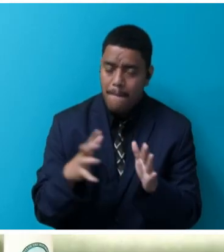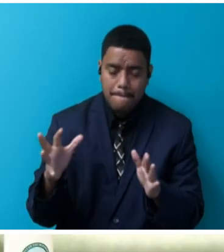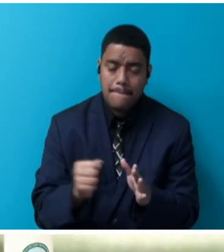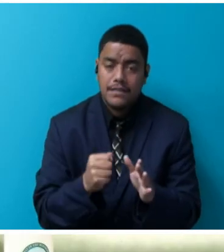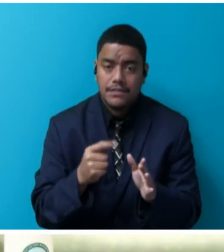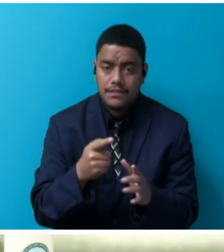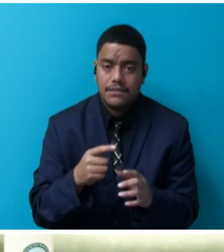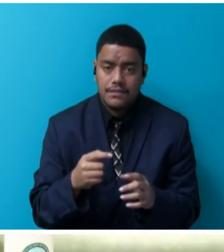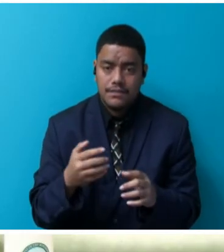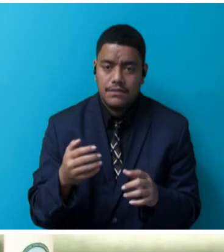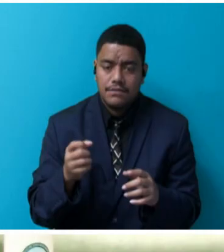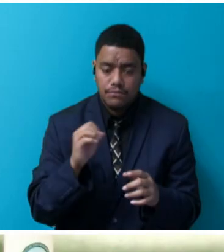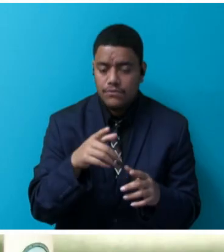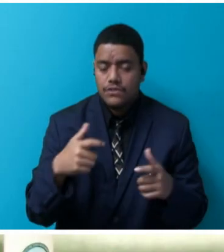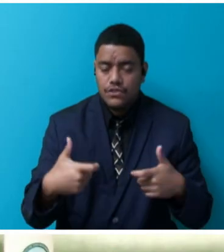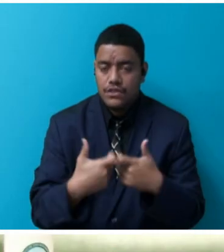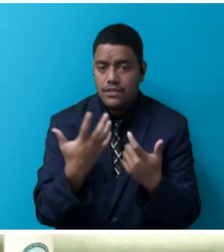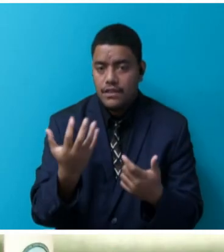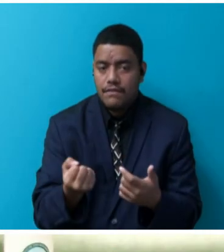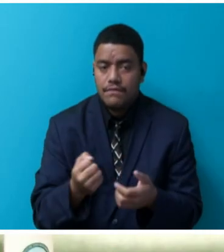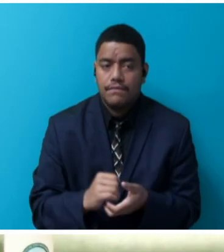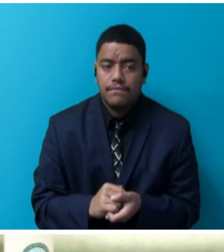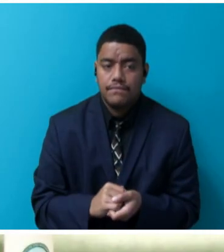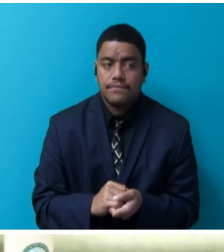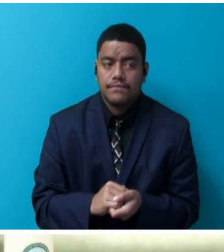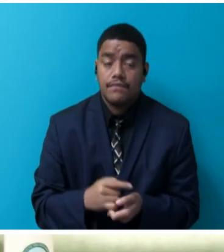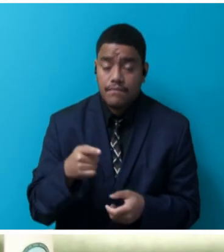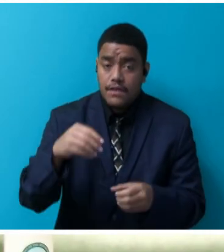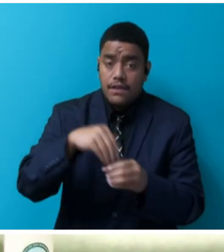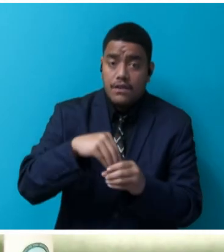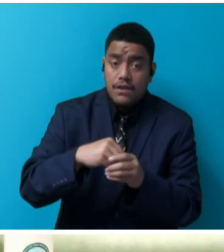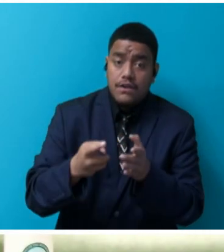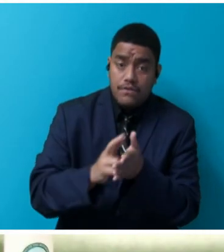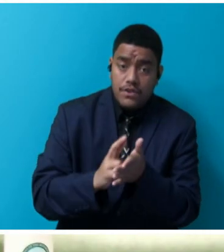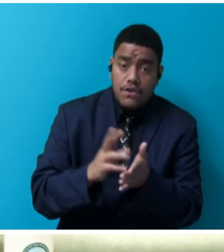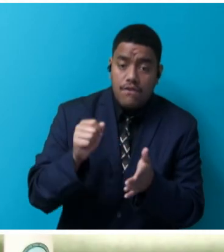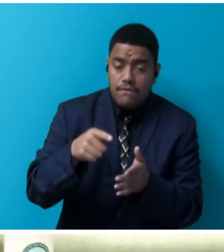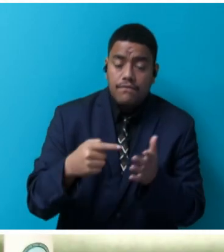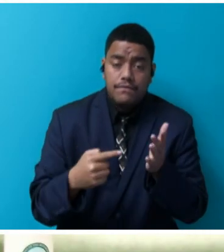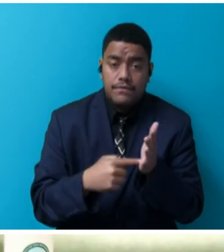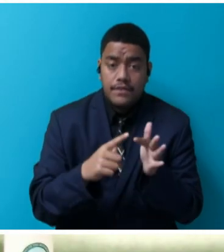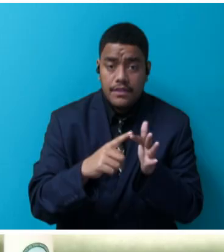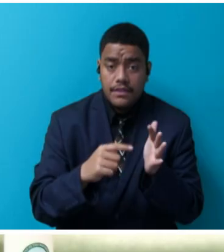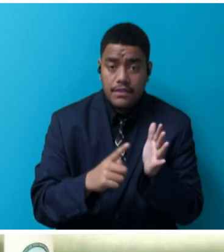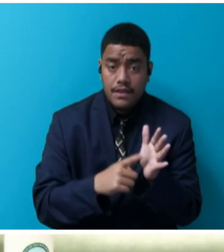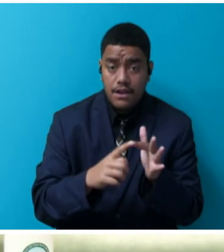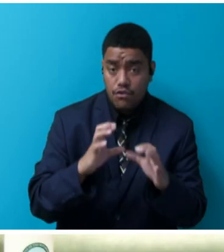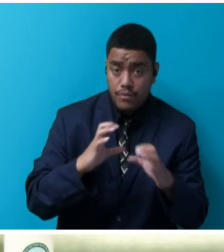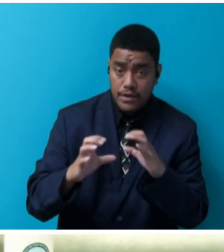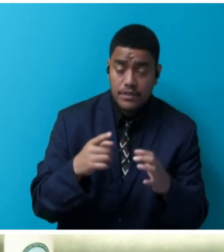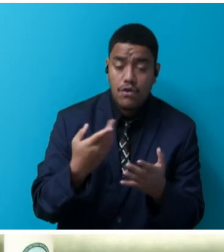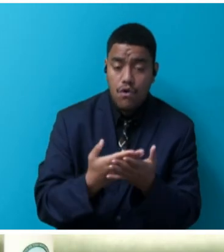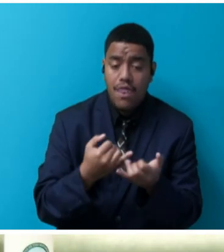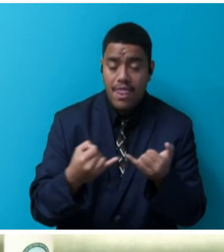the challenges on the horizon. These include the review of the Telecommunications Act, Online Safety